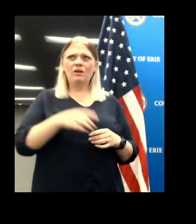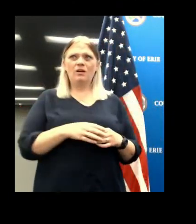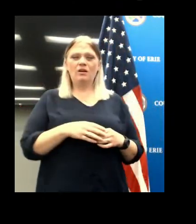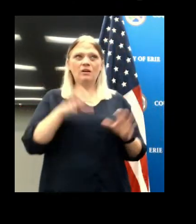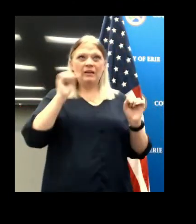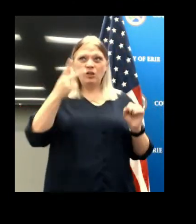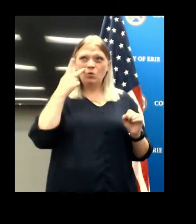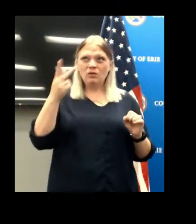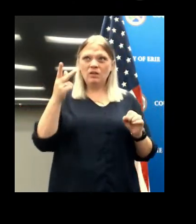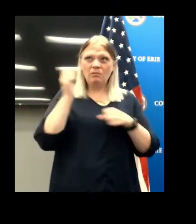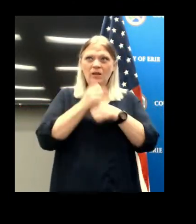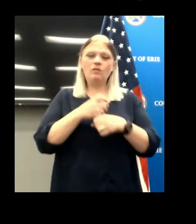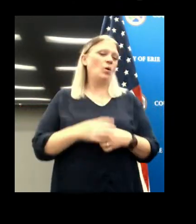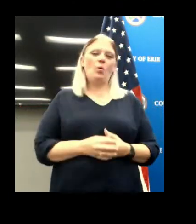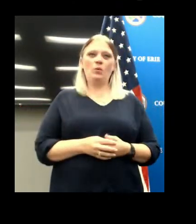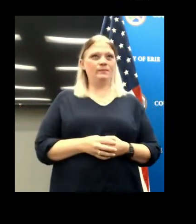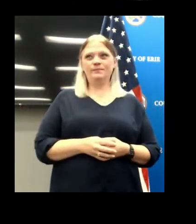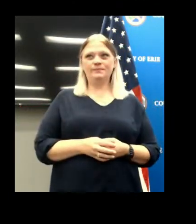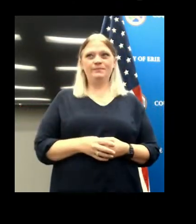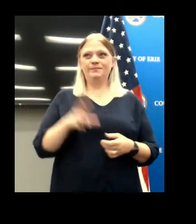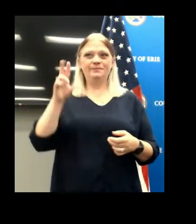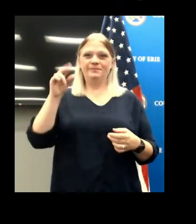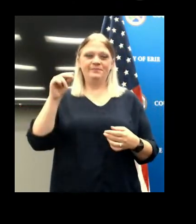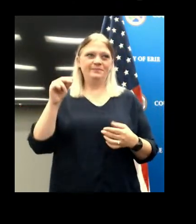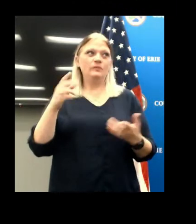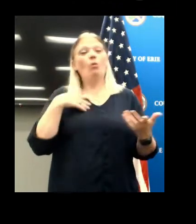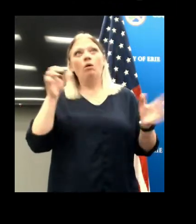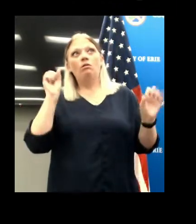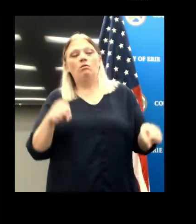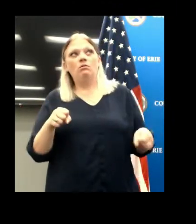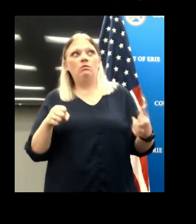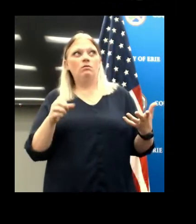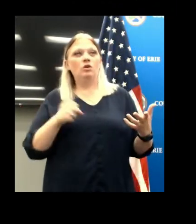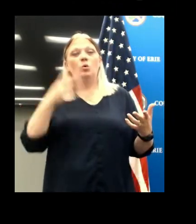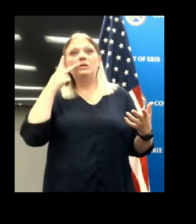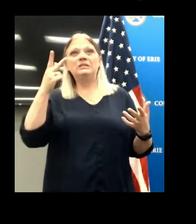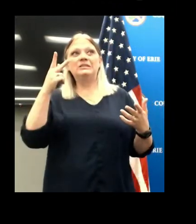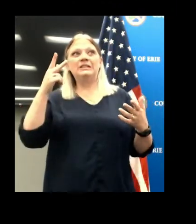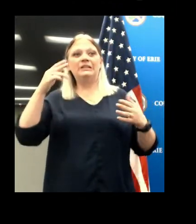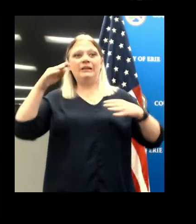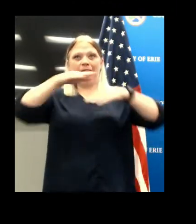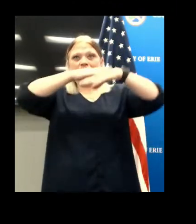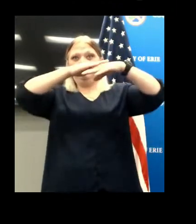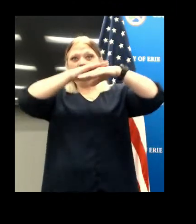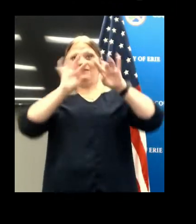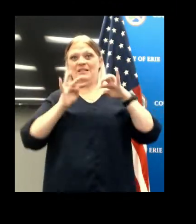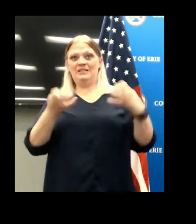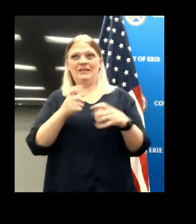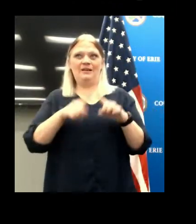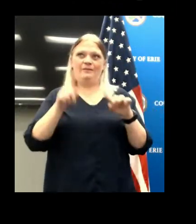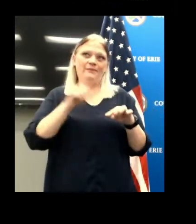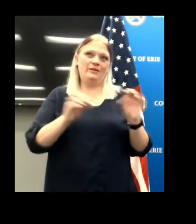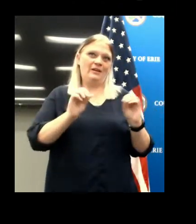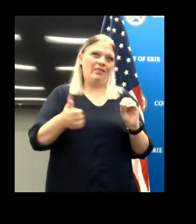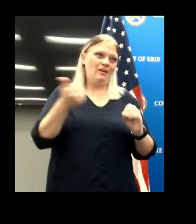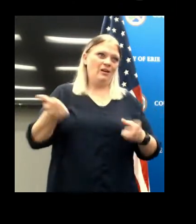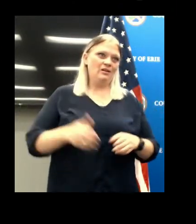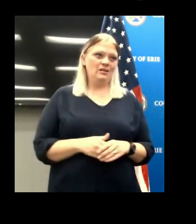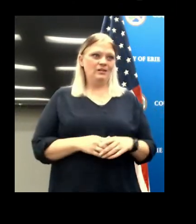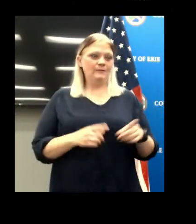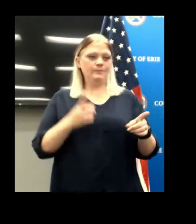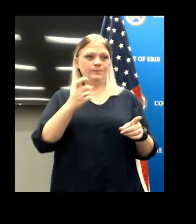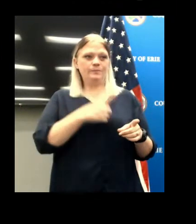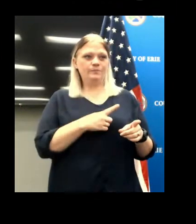Can you see the field? No. From the roof of this building? No, you can. Oh yeah, you can see. You can see the top of the stadium, but you can't see anything else. Yeah.